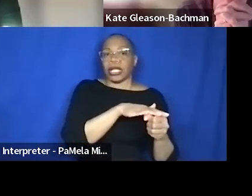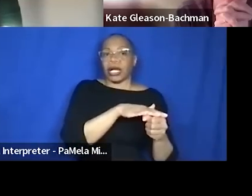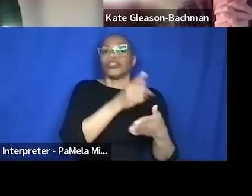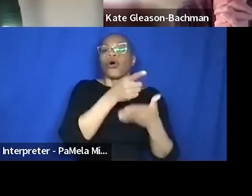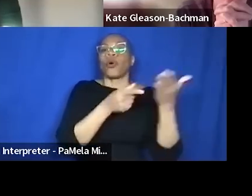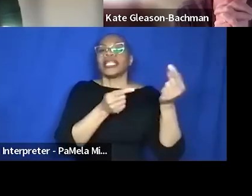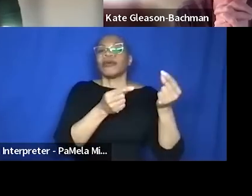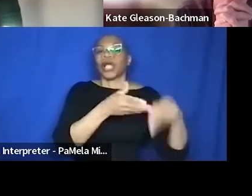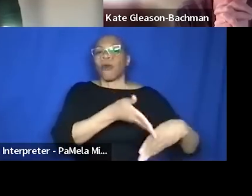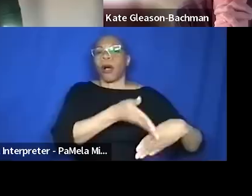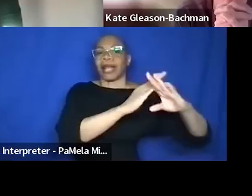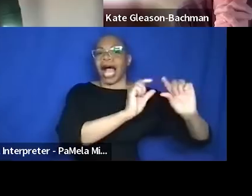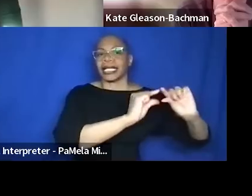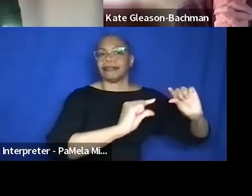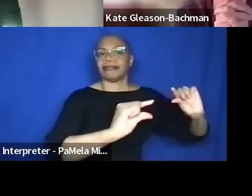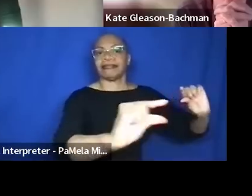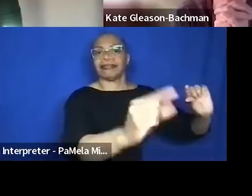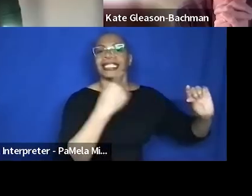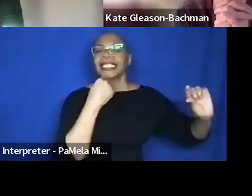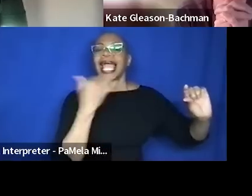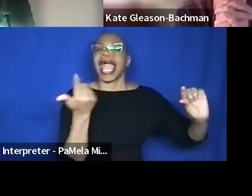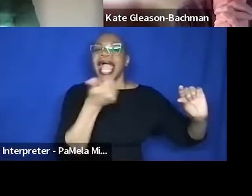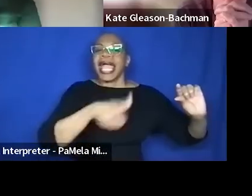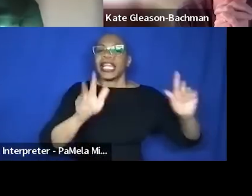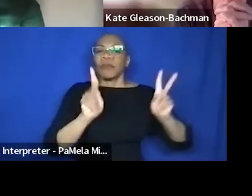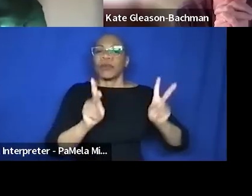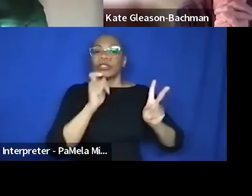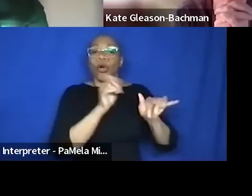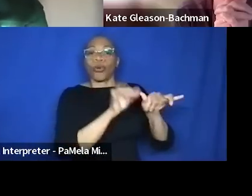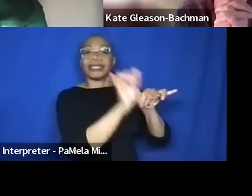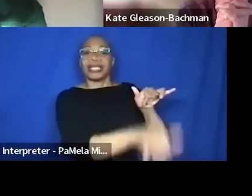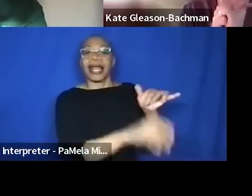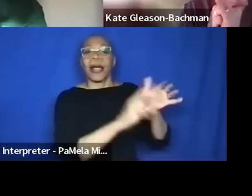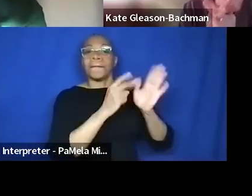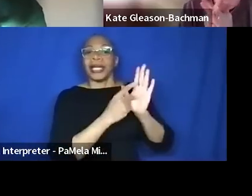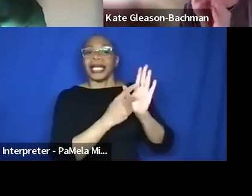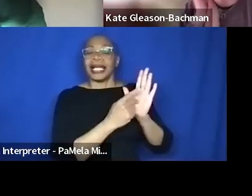it off, saying that anybody stays here, they will be breaking the law.